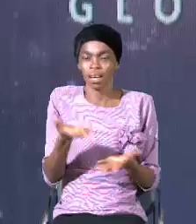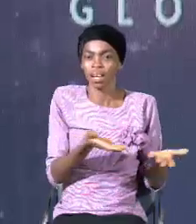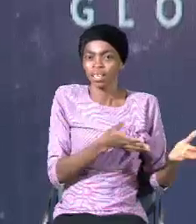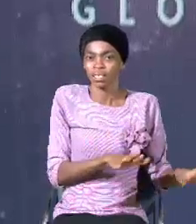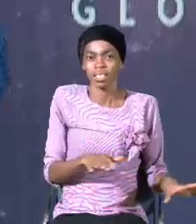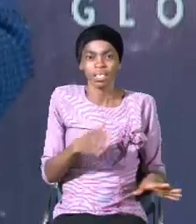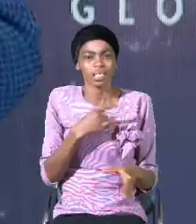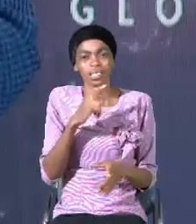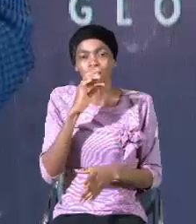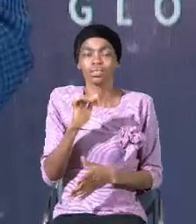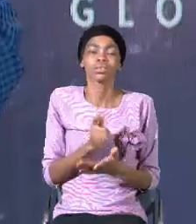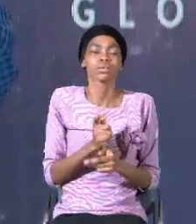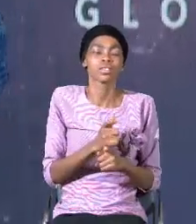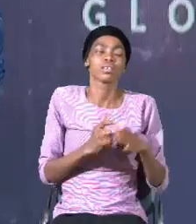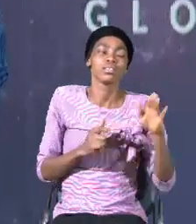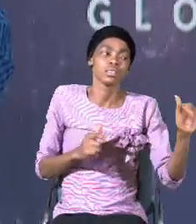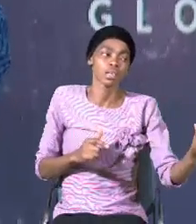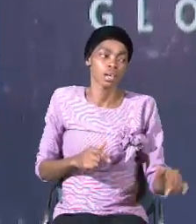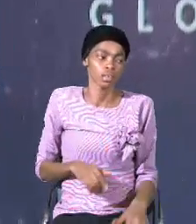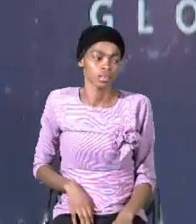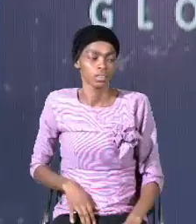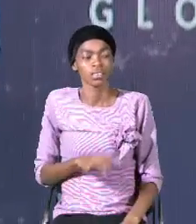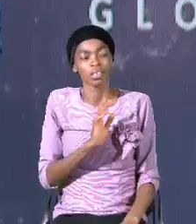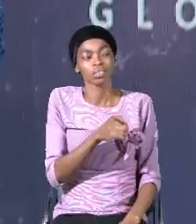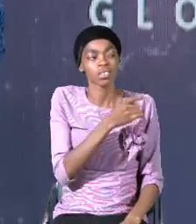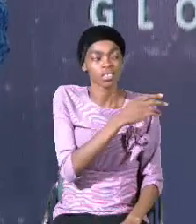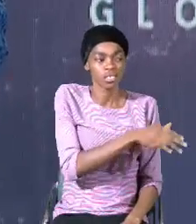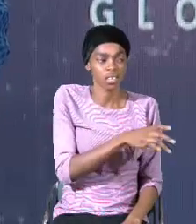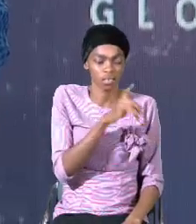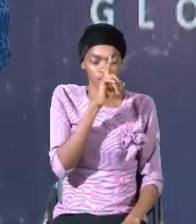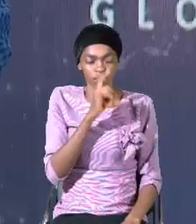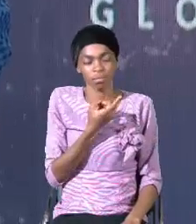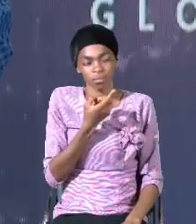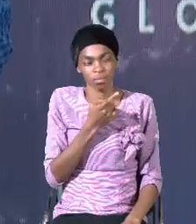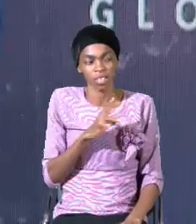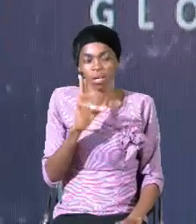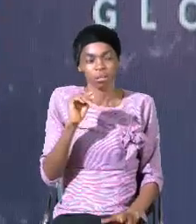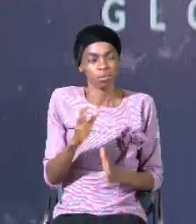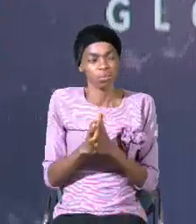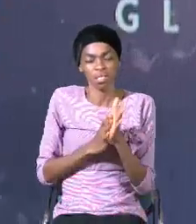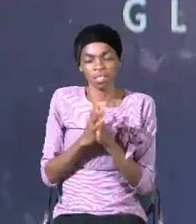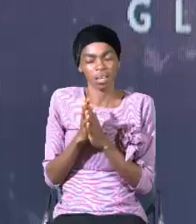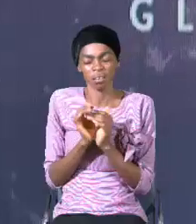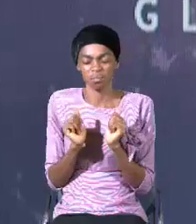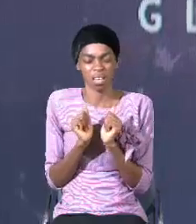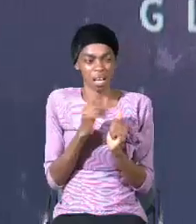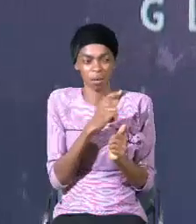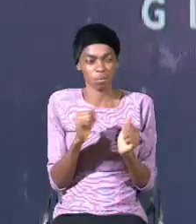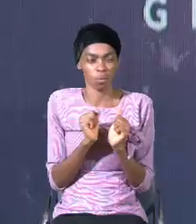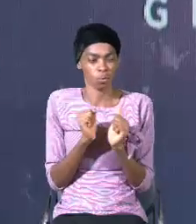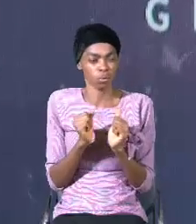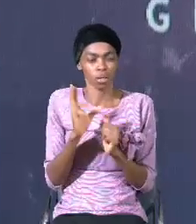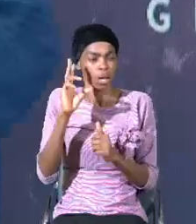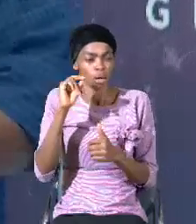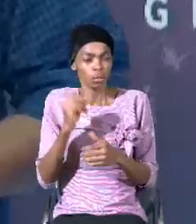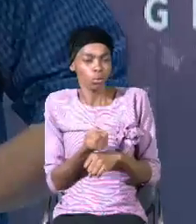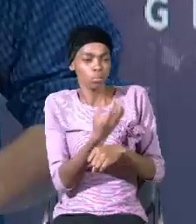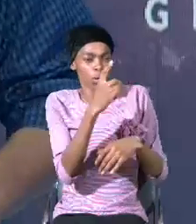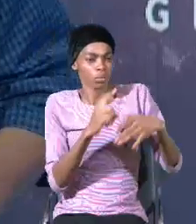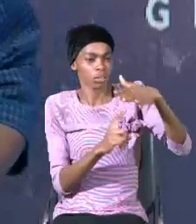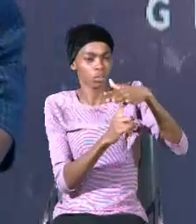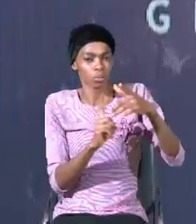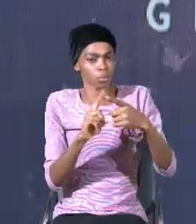there. They're passive. And there's no goal. And there's no desire. There's no mountaintop. They're looking at